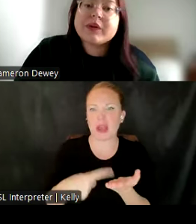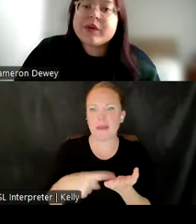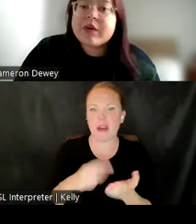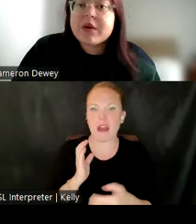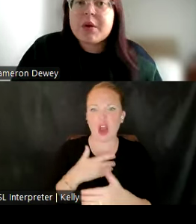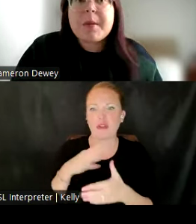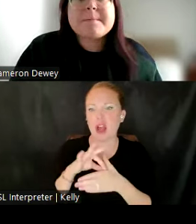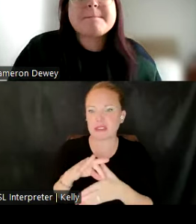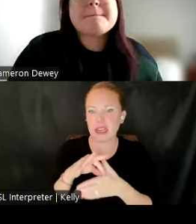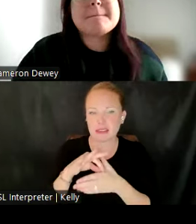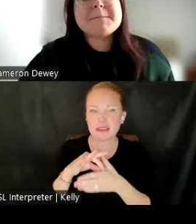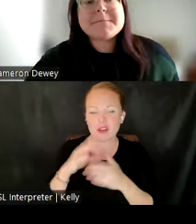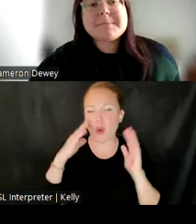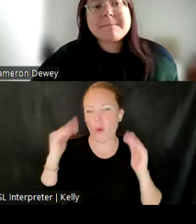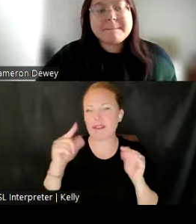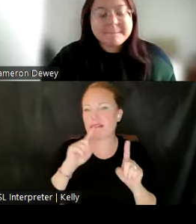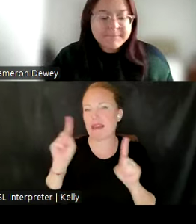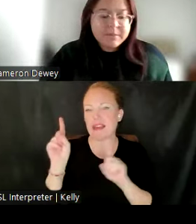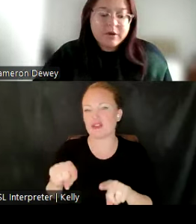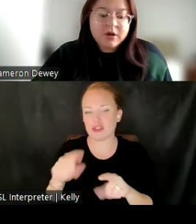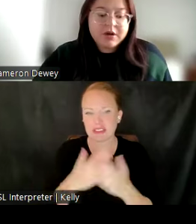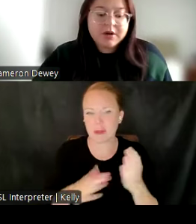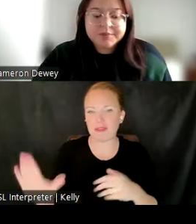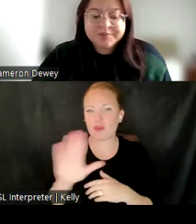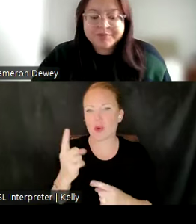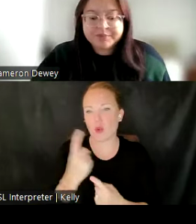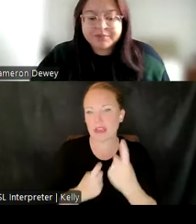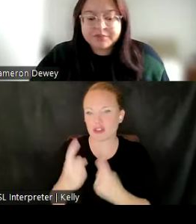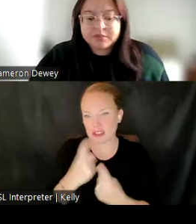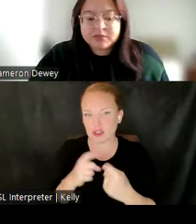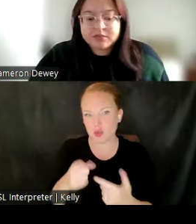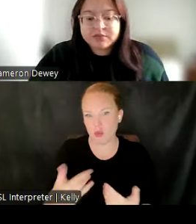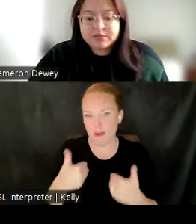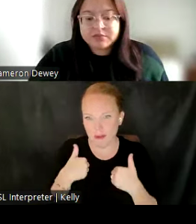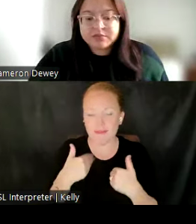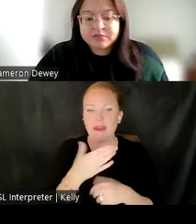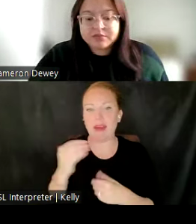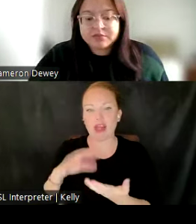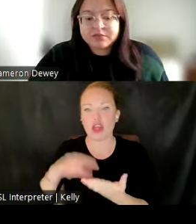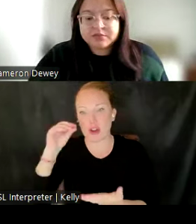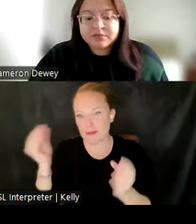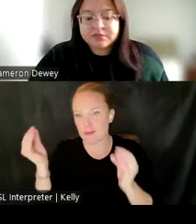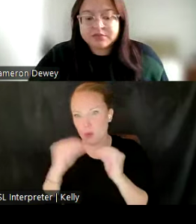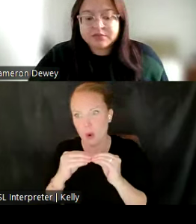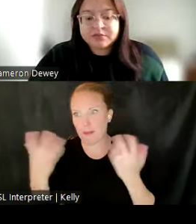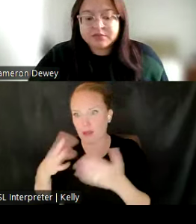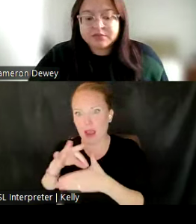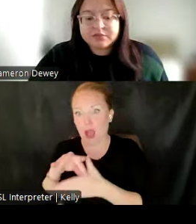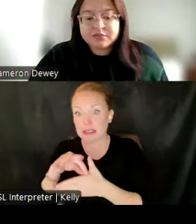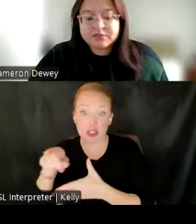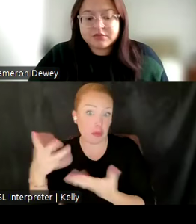and hopefully answering some of the questions that you guys have, as well as learning more about the content of what you might already